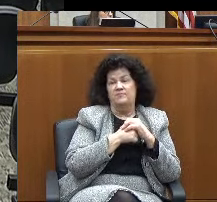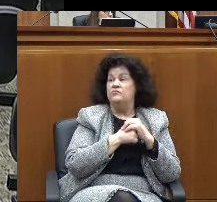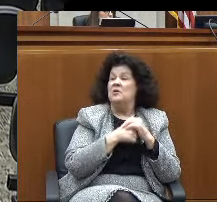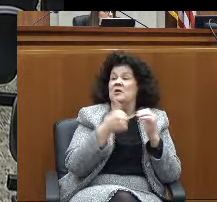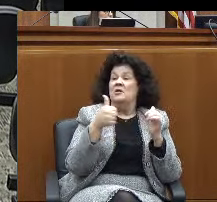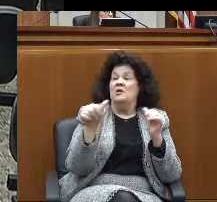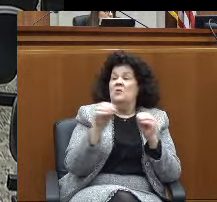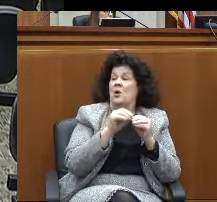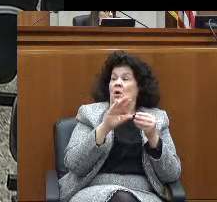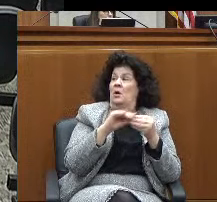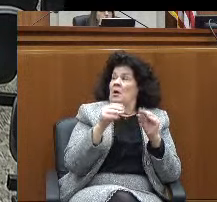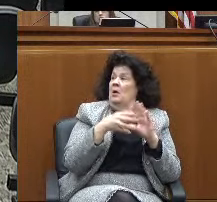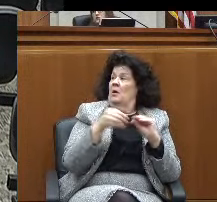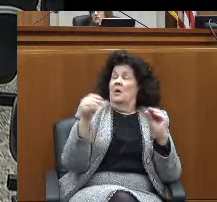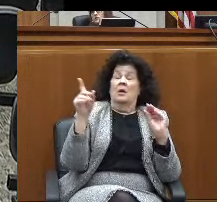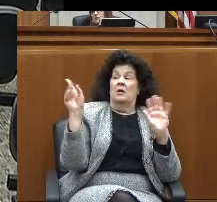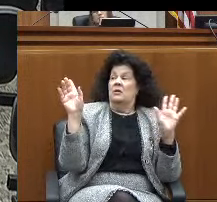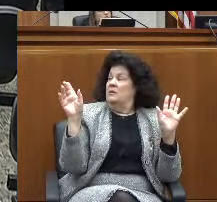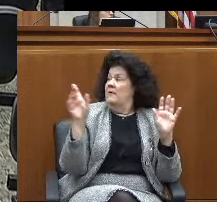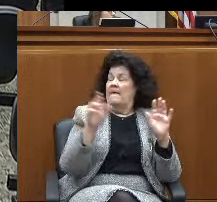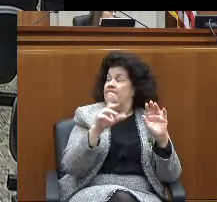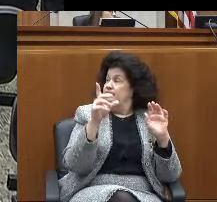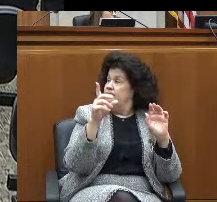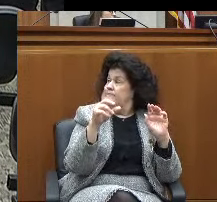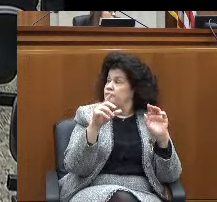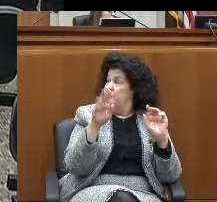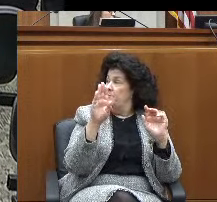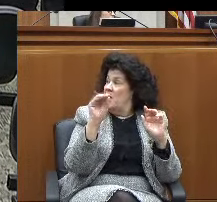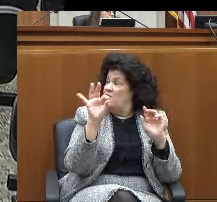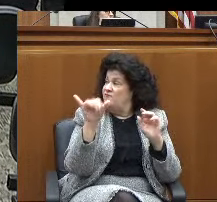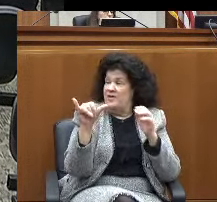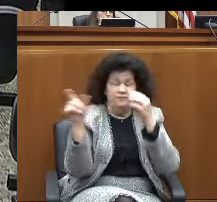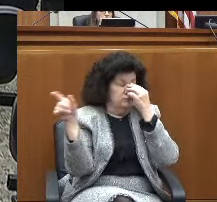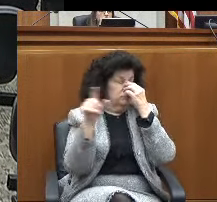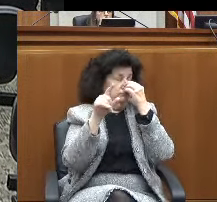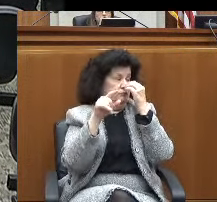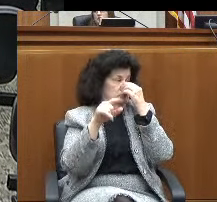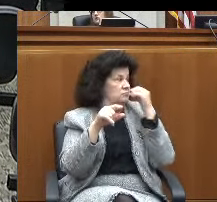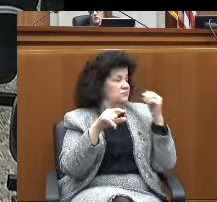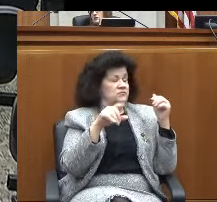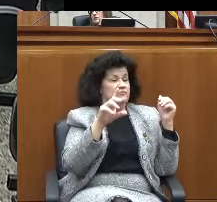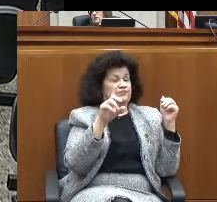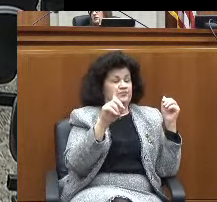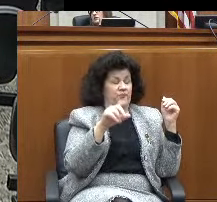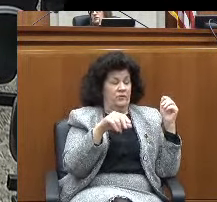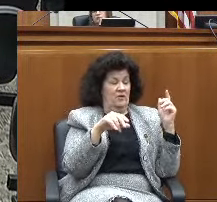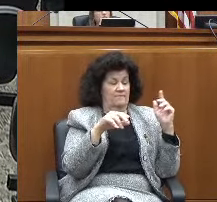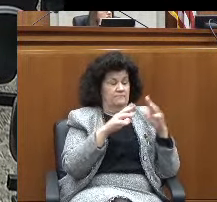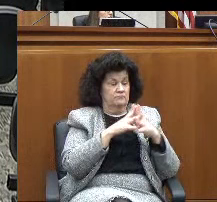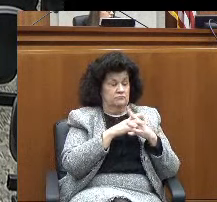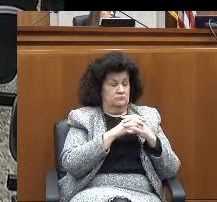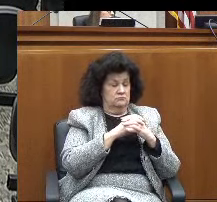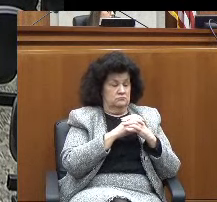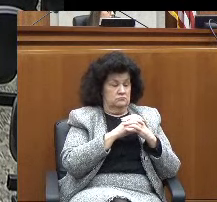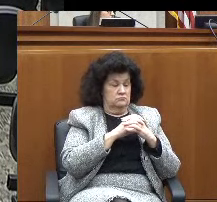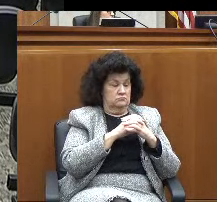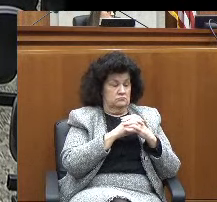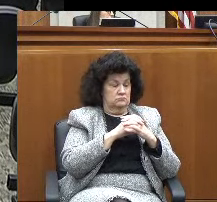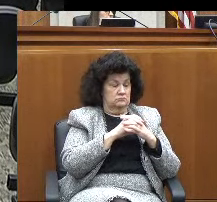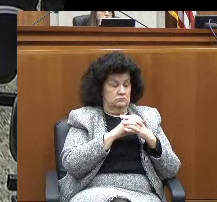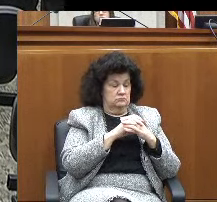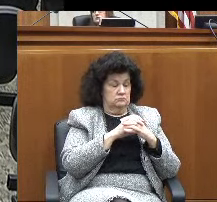Any other comments? Well, I think Dr. Bugby was next. Dr. Davis can go first. I just don't want you to move on without